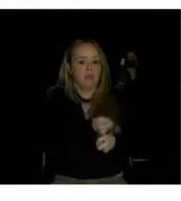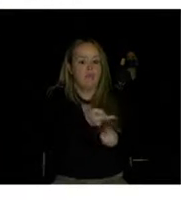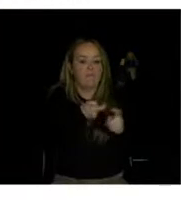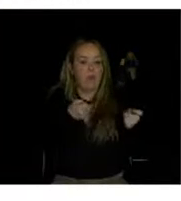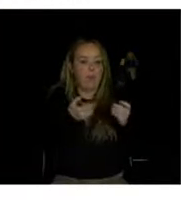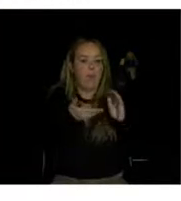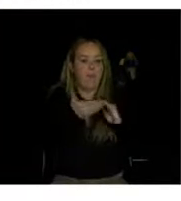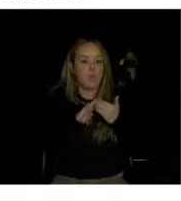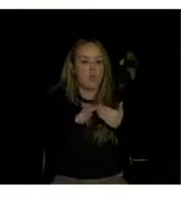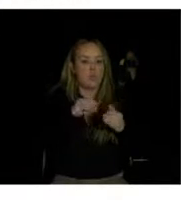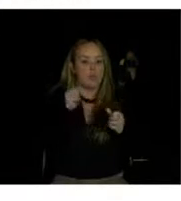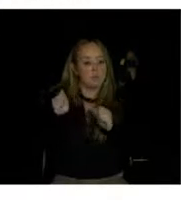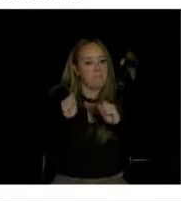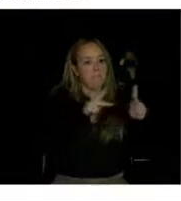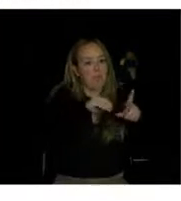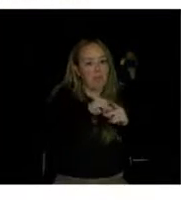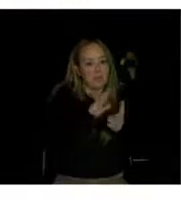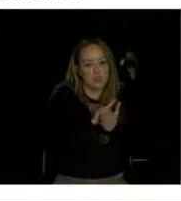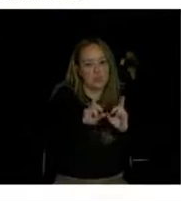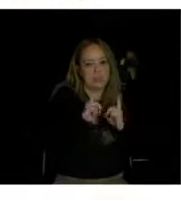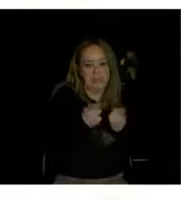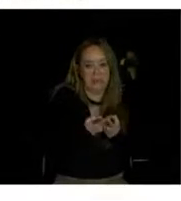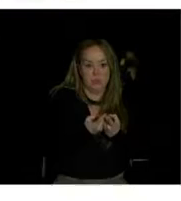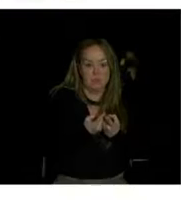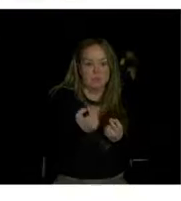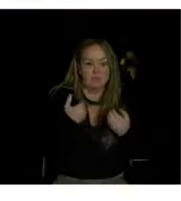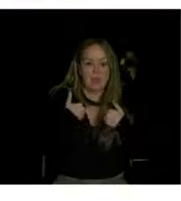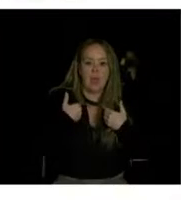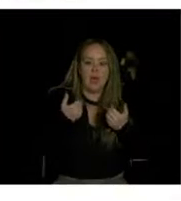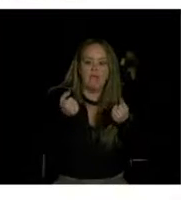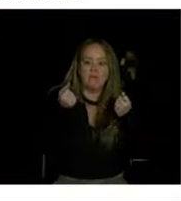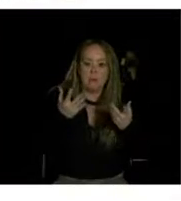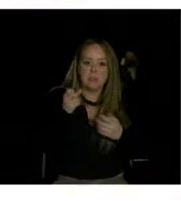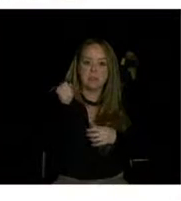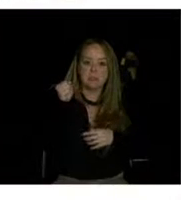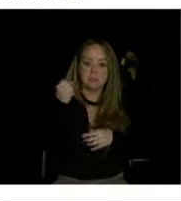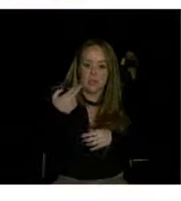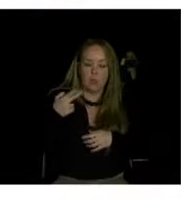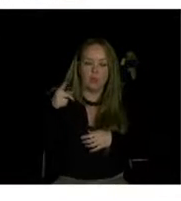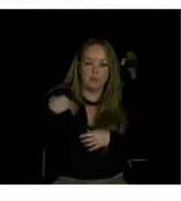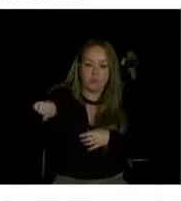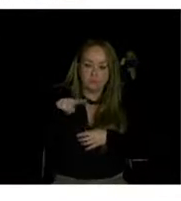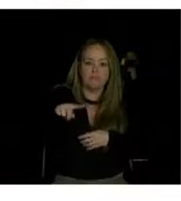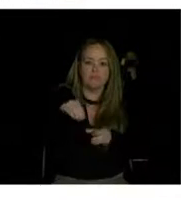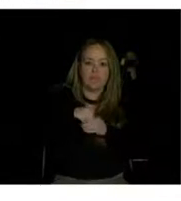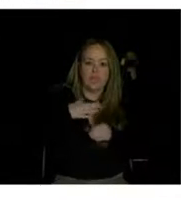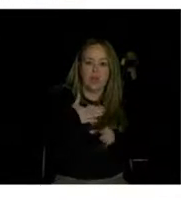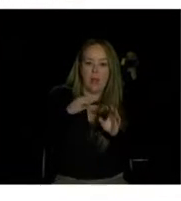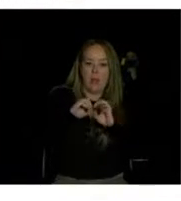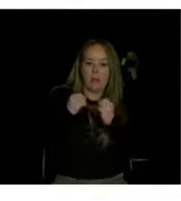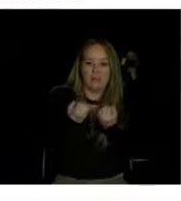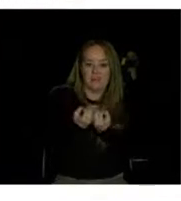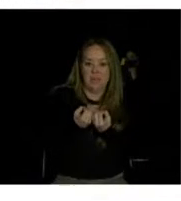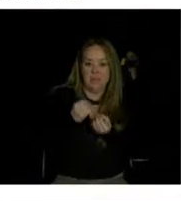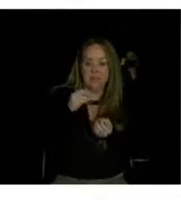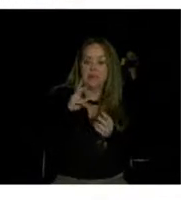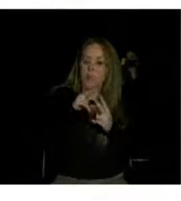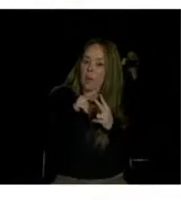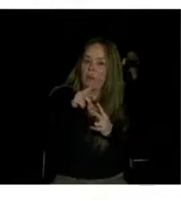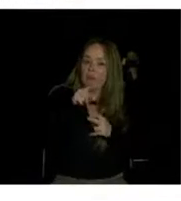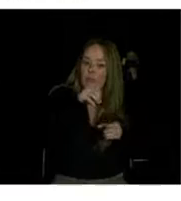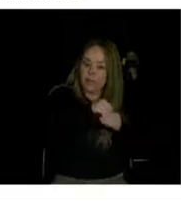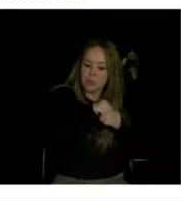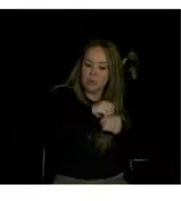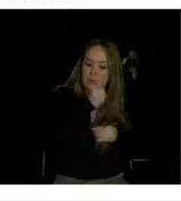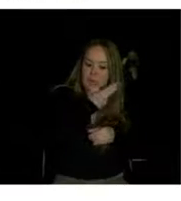into the school district. There are a number of stakeholders in our organization, whether you're